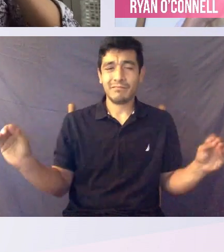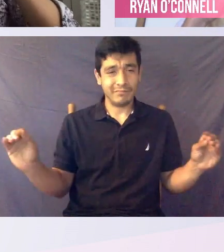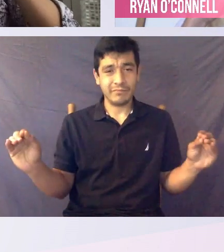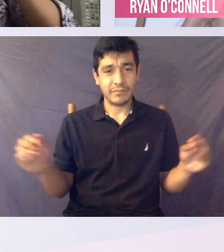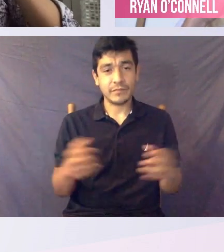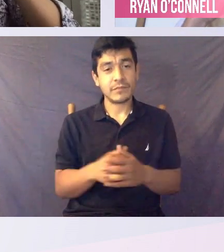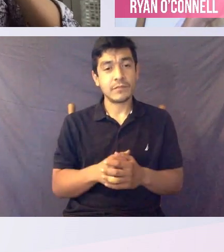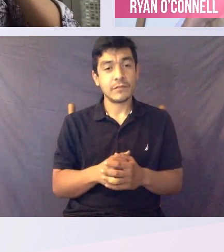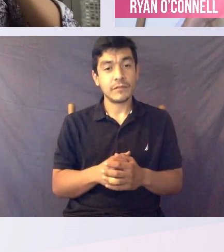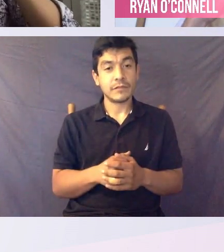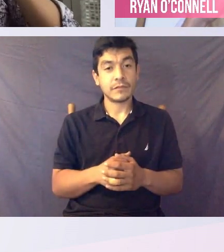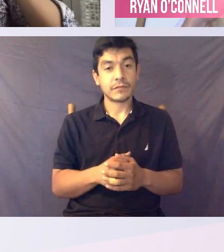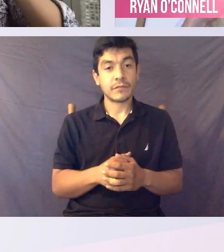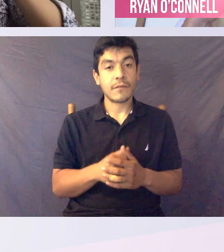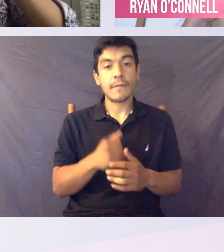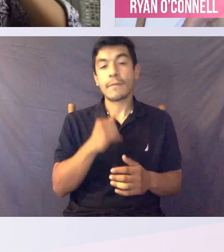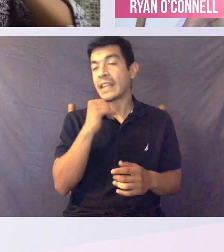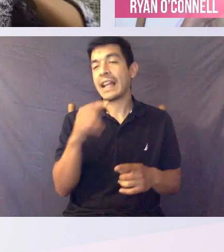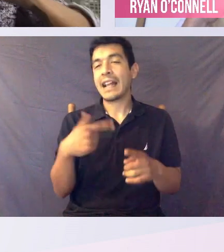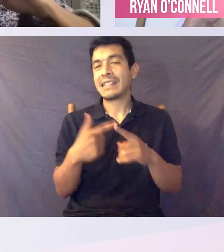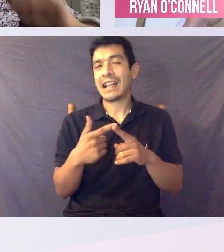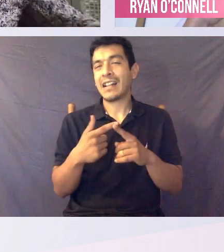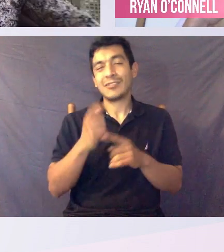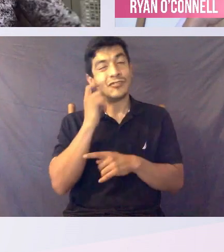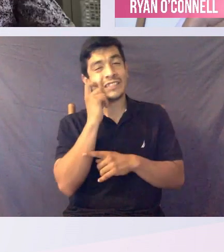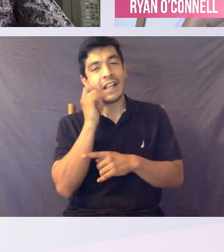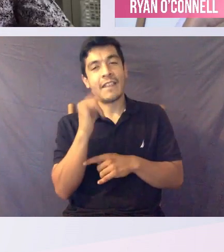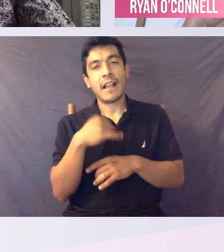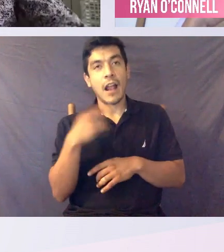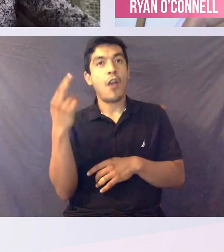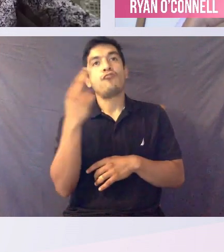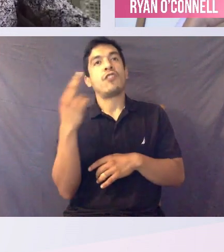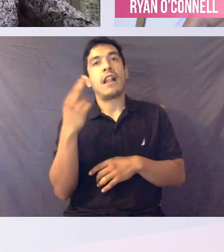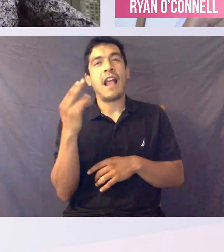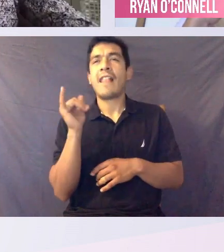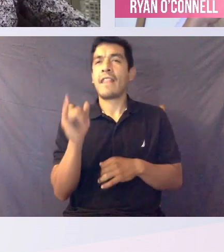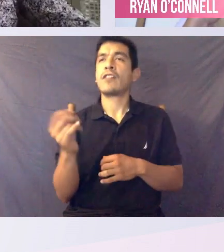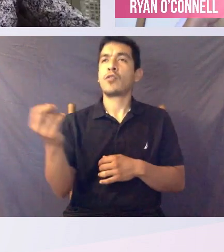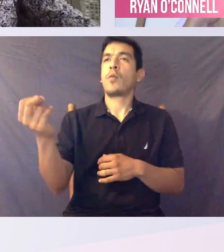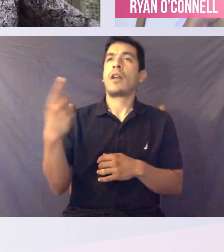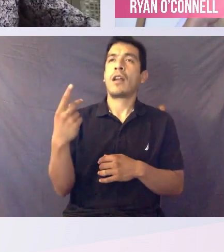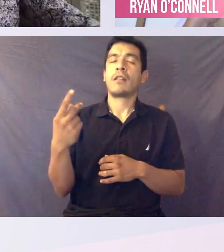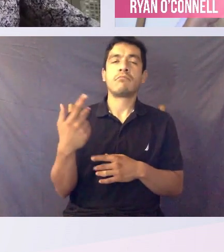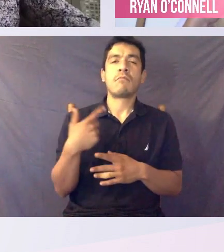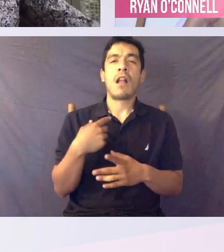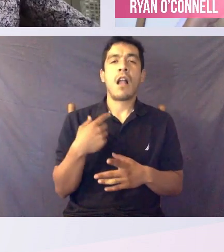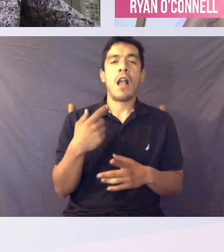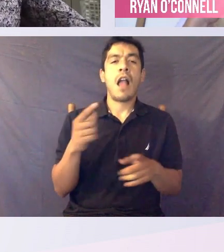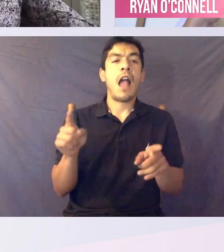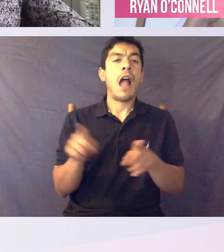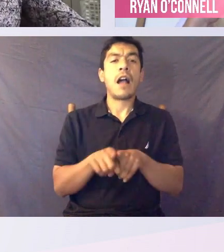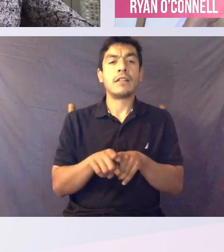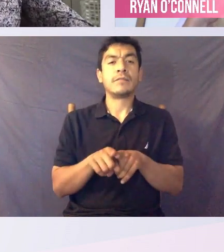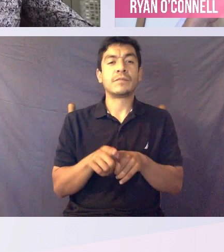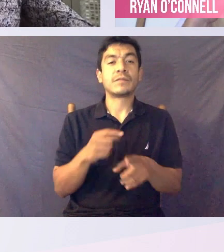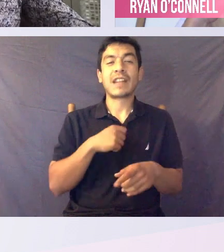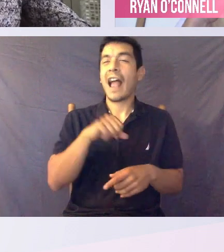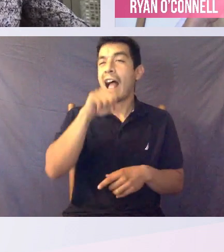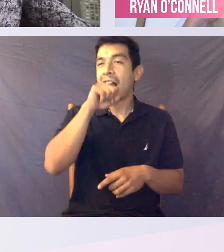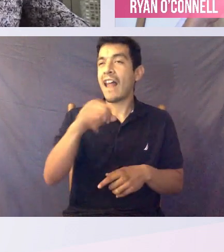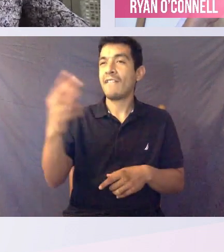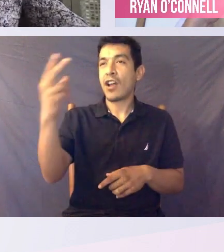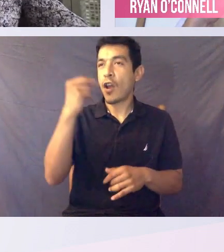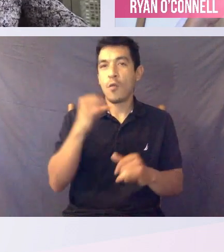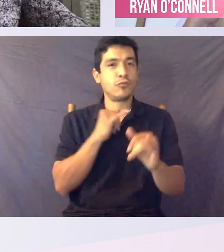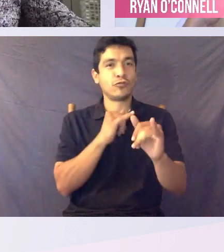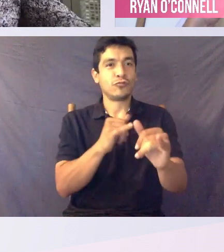was like, oh, I'm complicit in it because I bought into that. I said, how can I'm as ambitious, I love a no as well, Ryan.